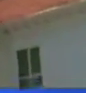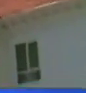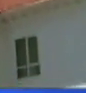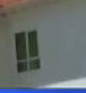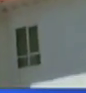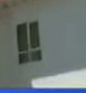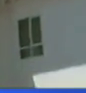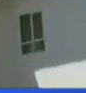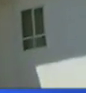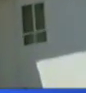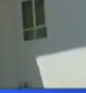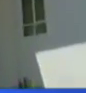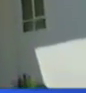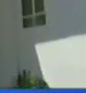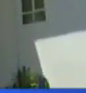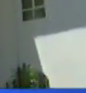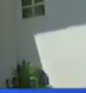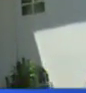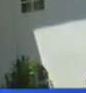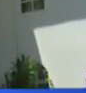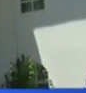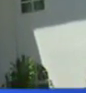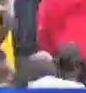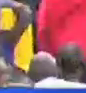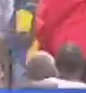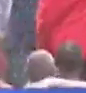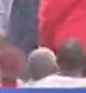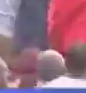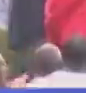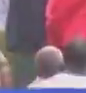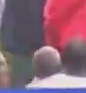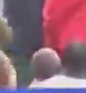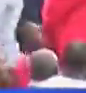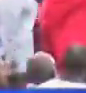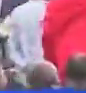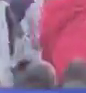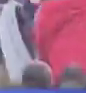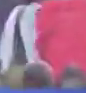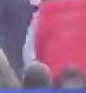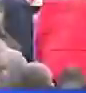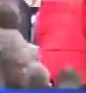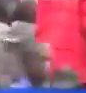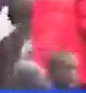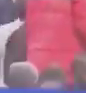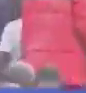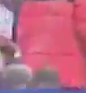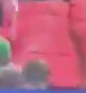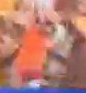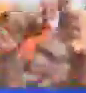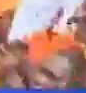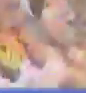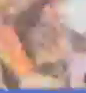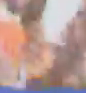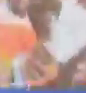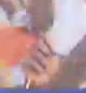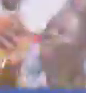Since his flopped shot at State House in the 2017 polls, which had been dubbed as his last bullet, opposition chief